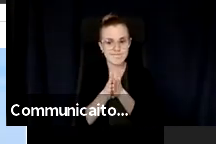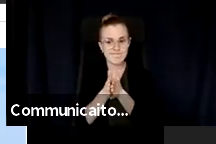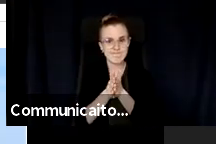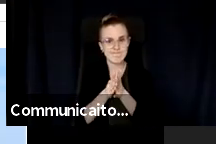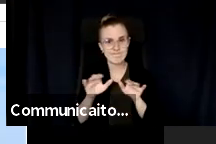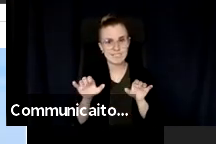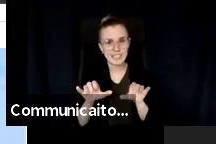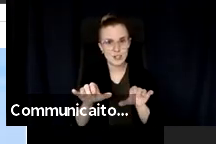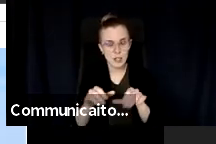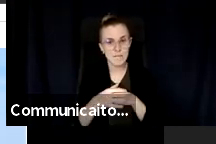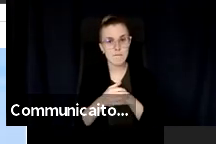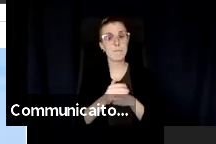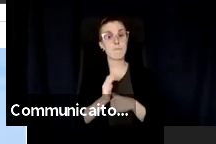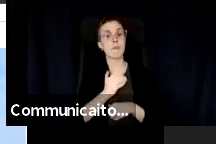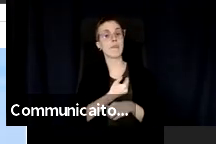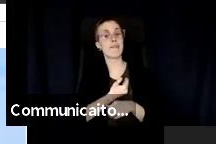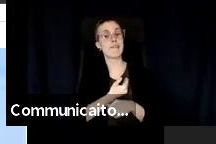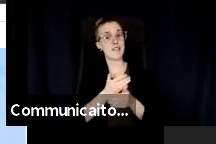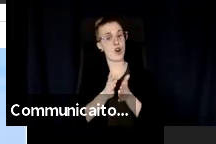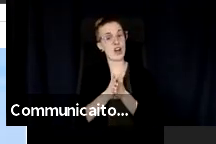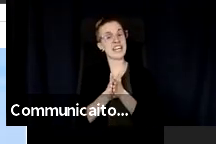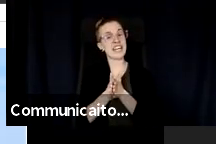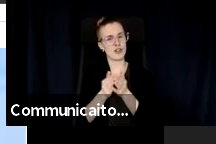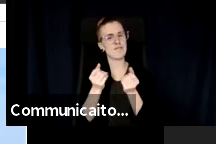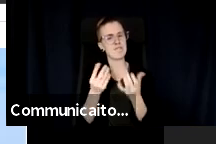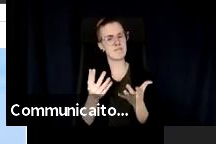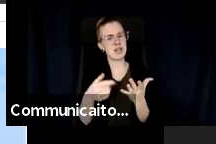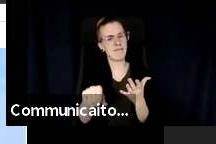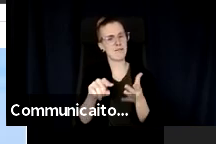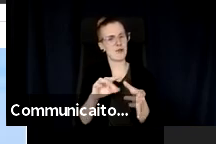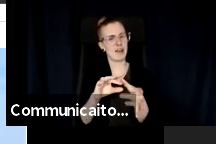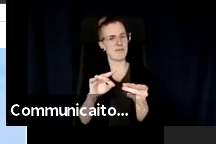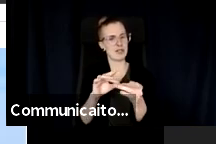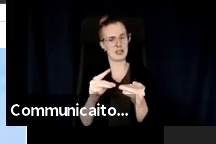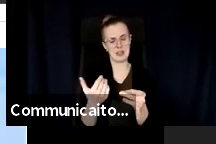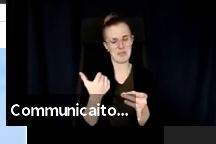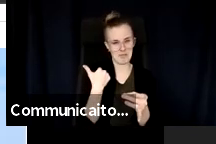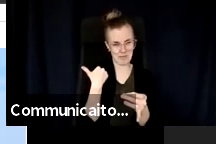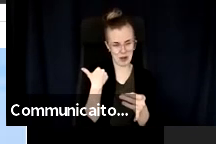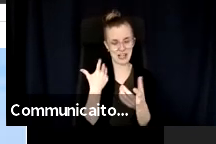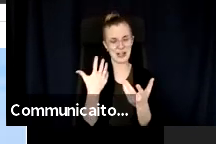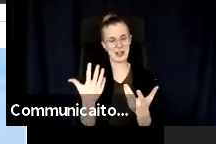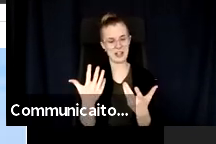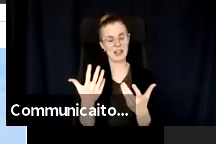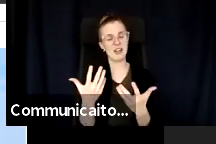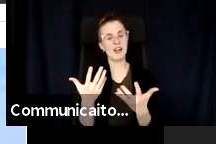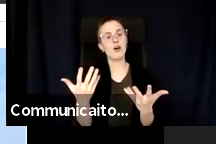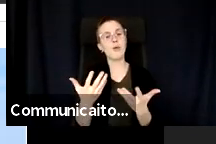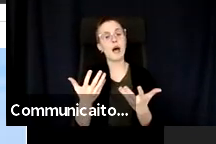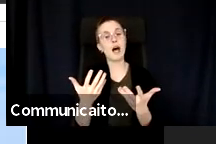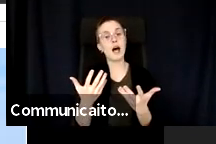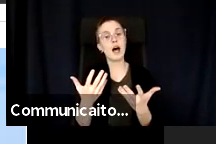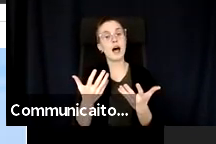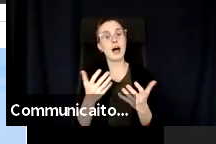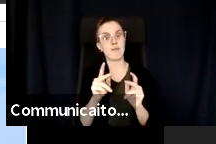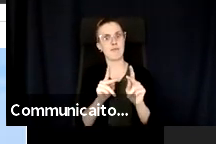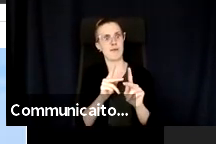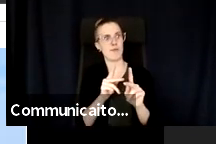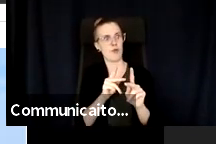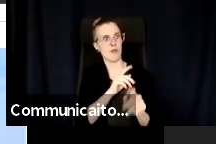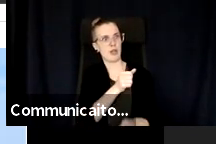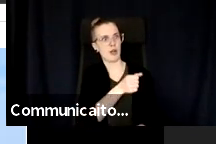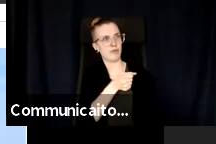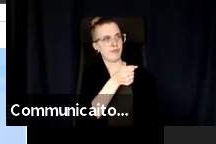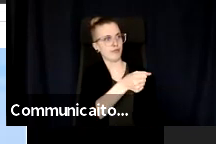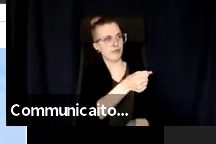our initiative, and many of you have mentioned this earlier, is diverting individuals from institutions. And that's